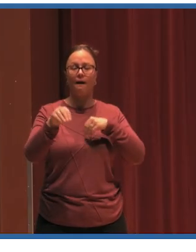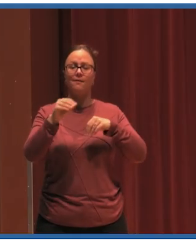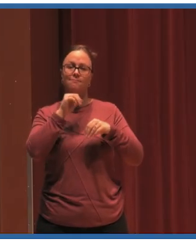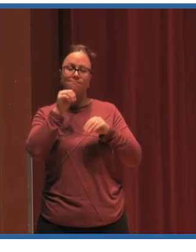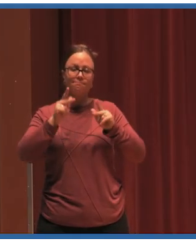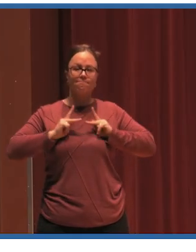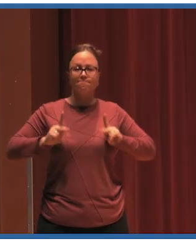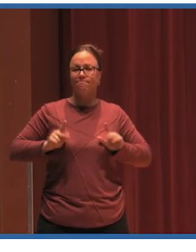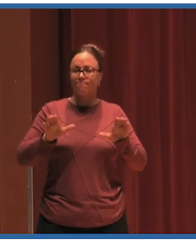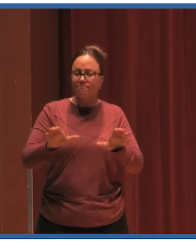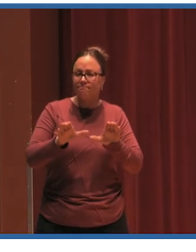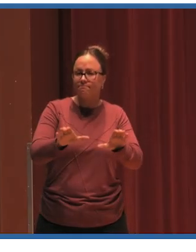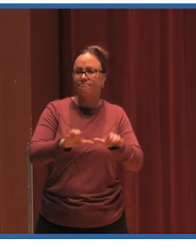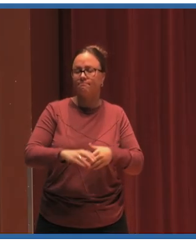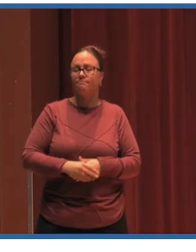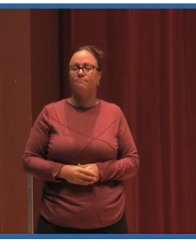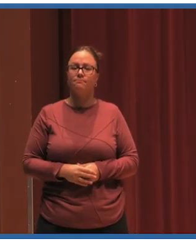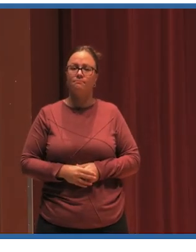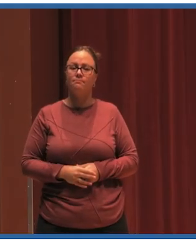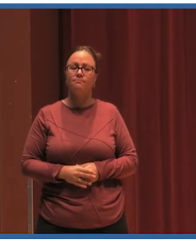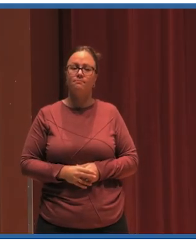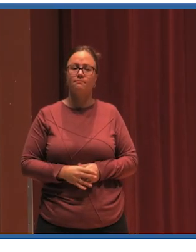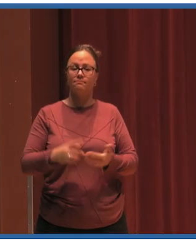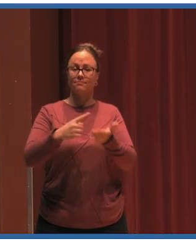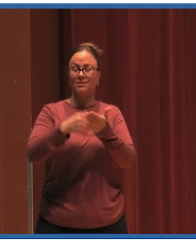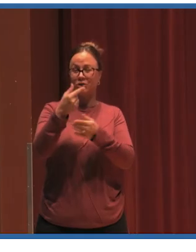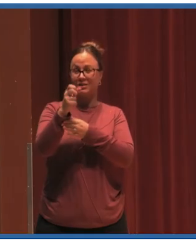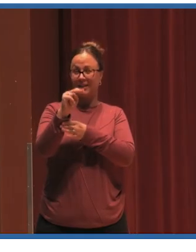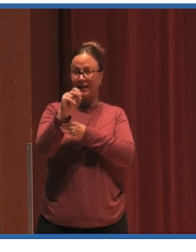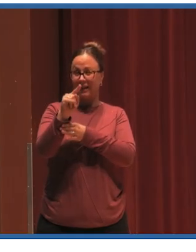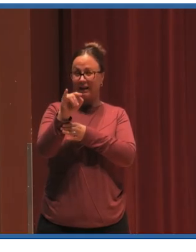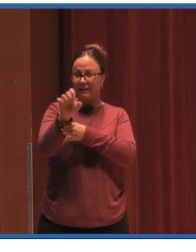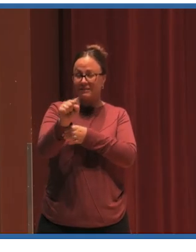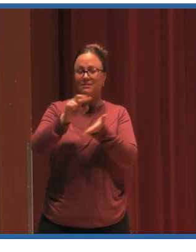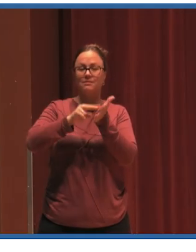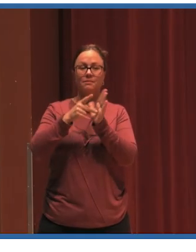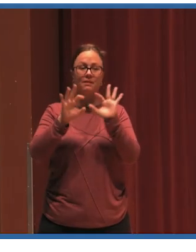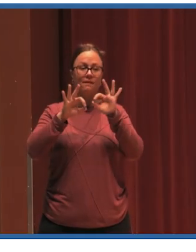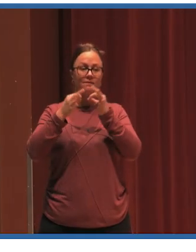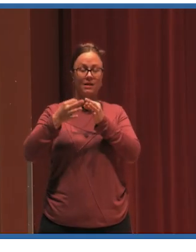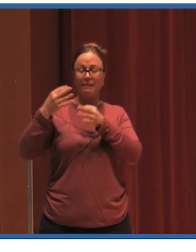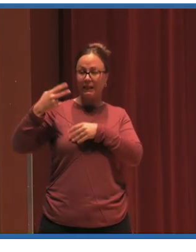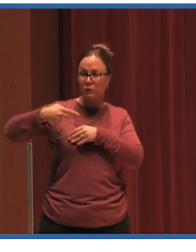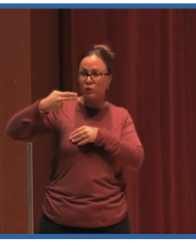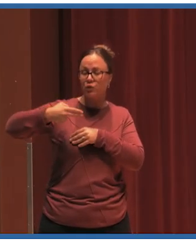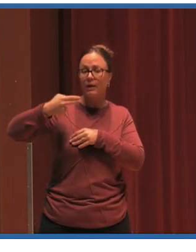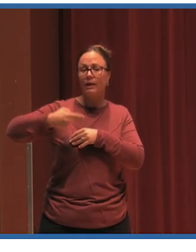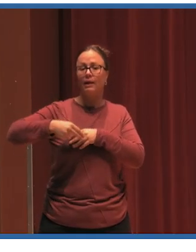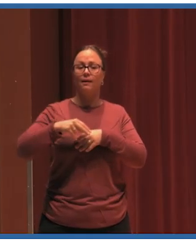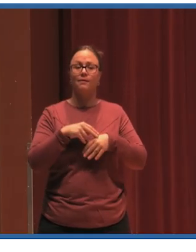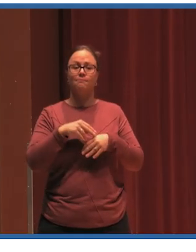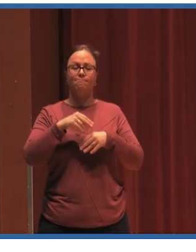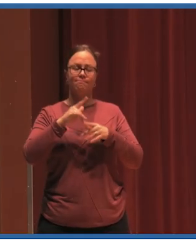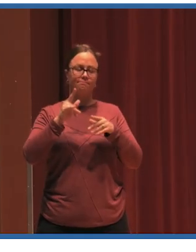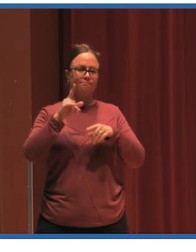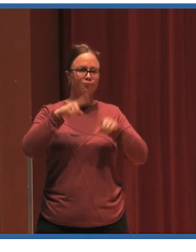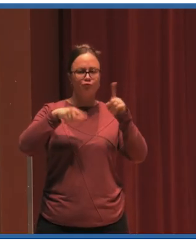sunburns. When we talk about genetics, we're talking about family history of cancer or random mutations.